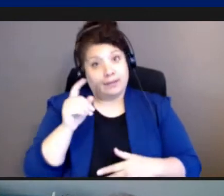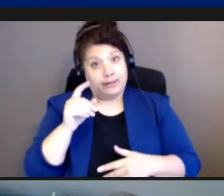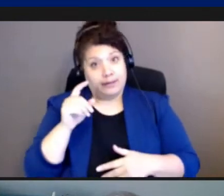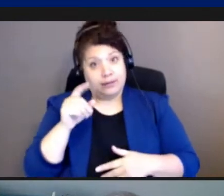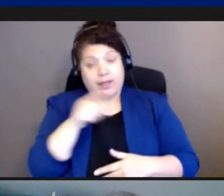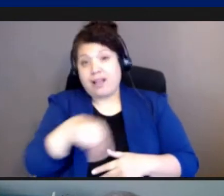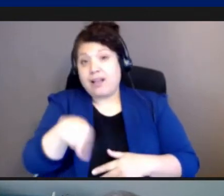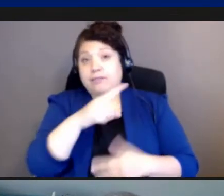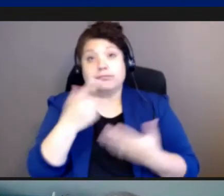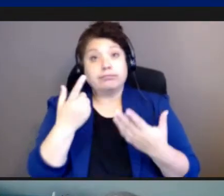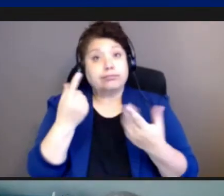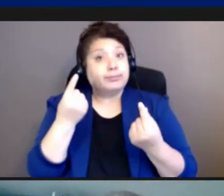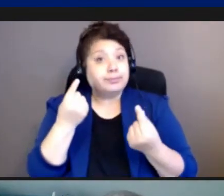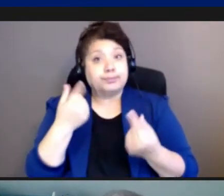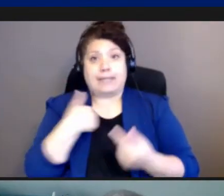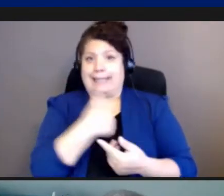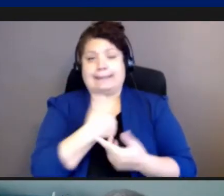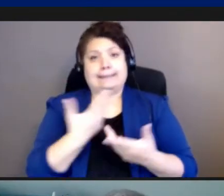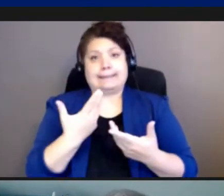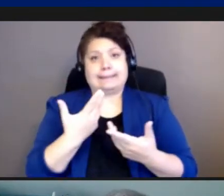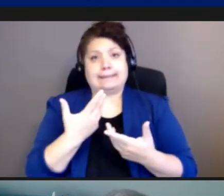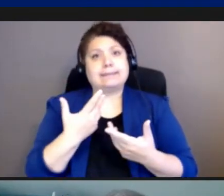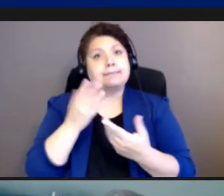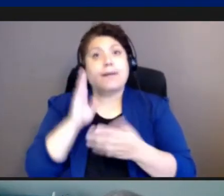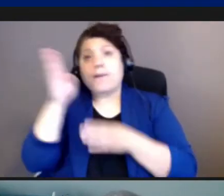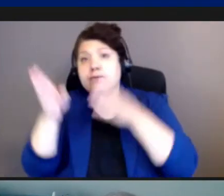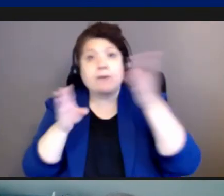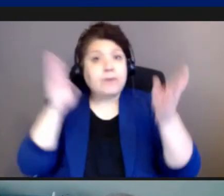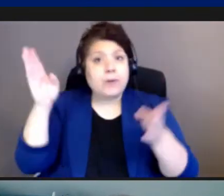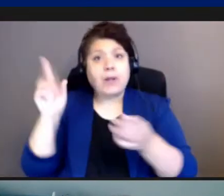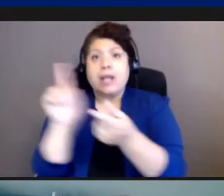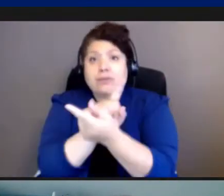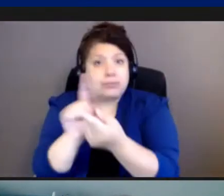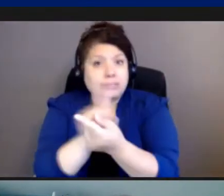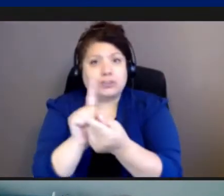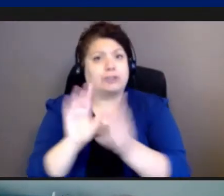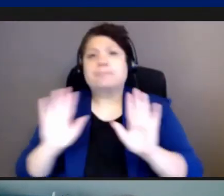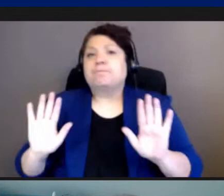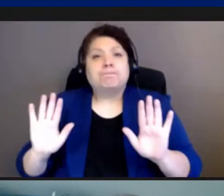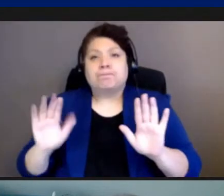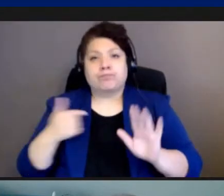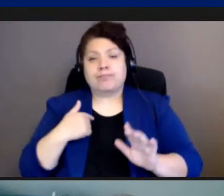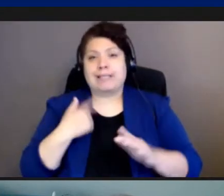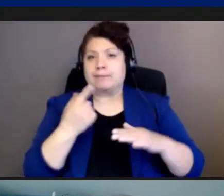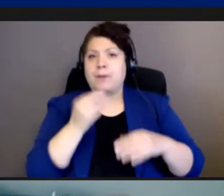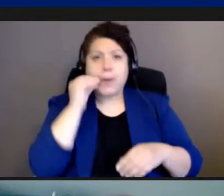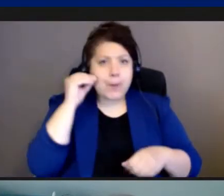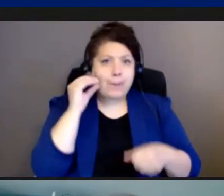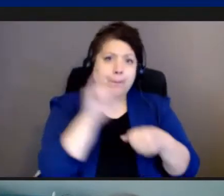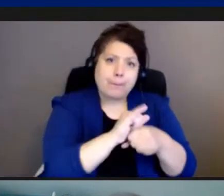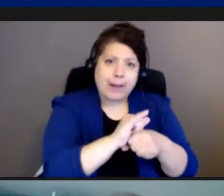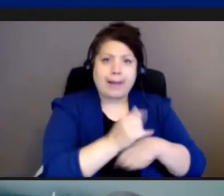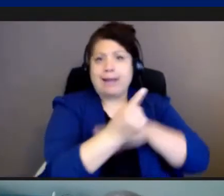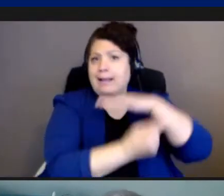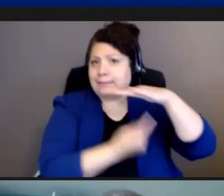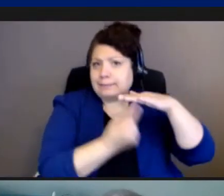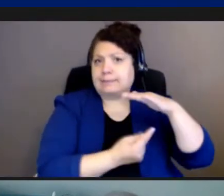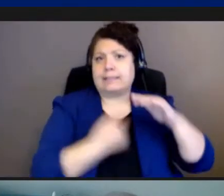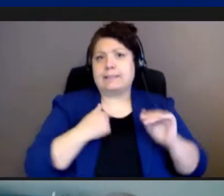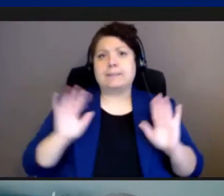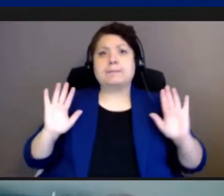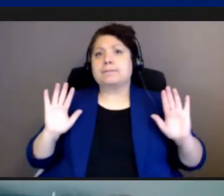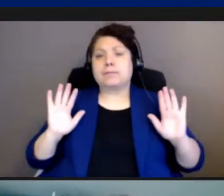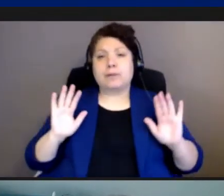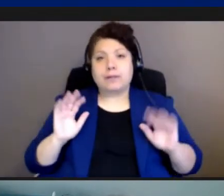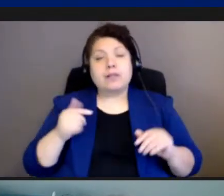to reduce their interactions as we changed and our messaging last week and